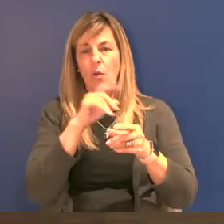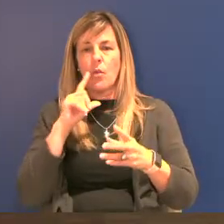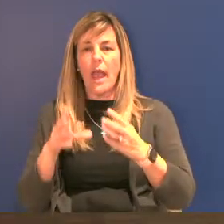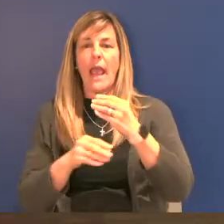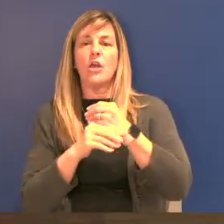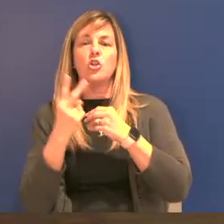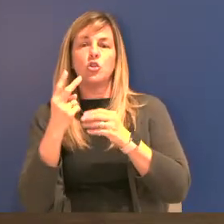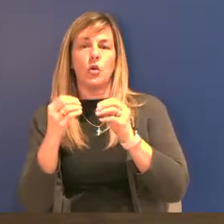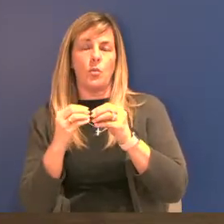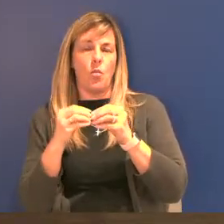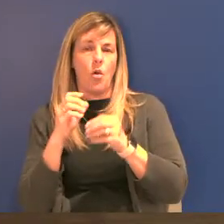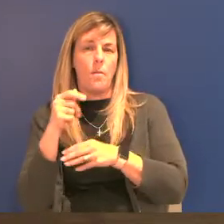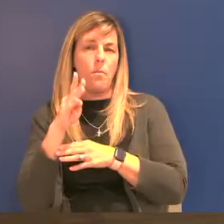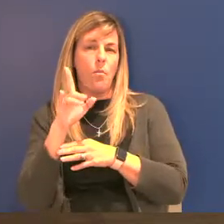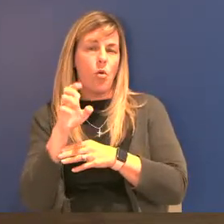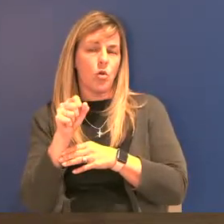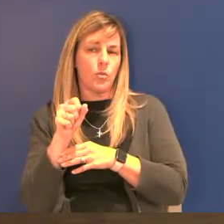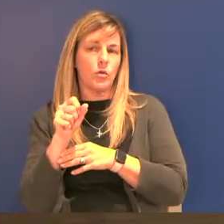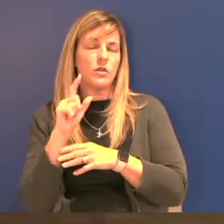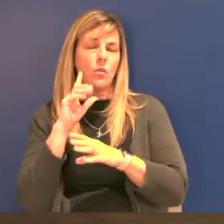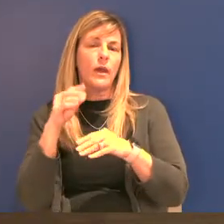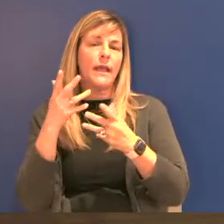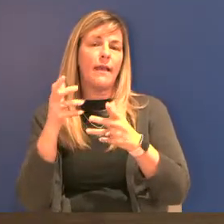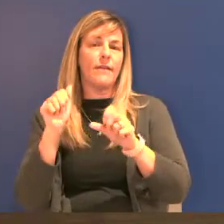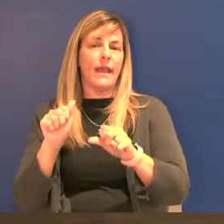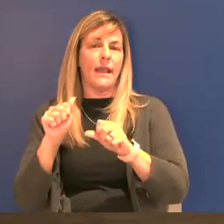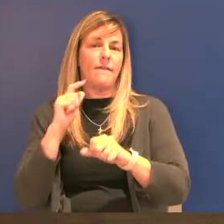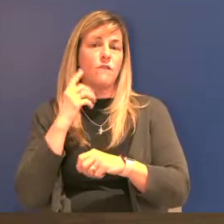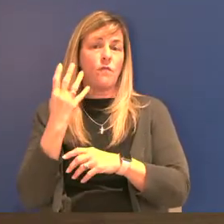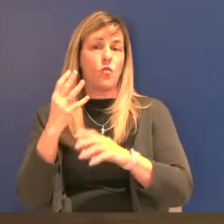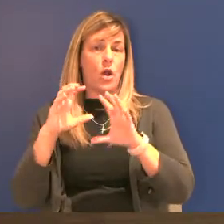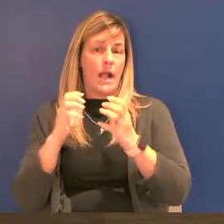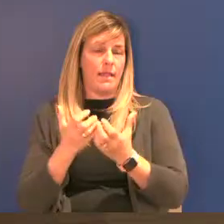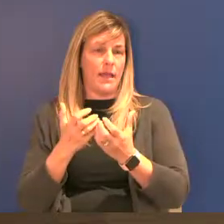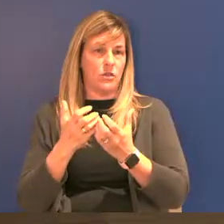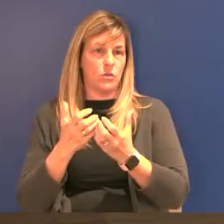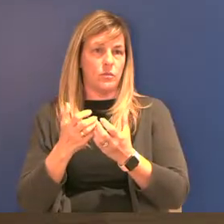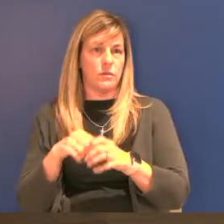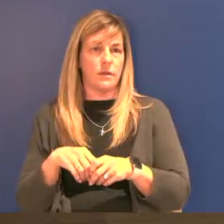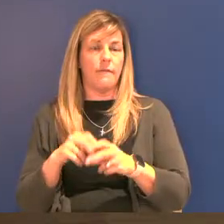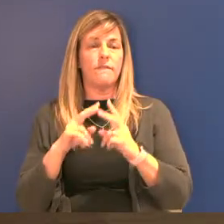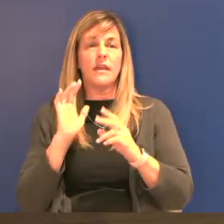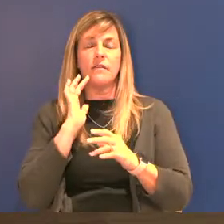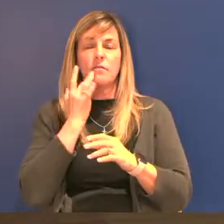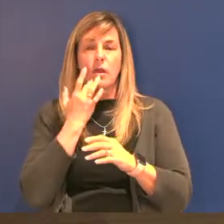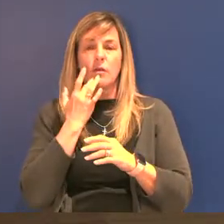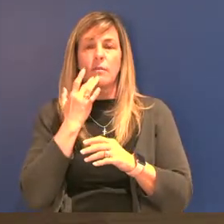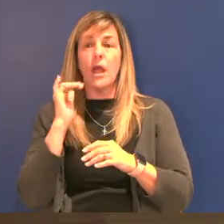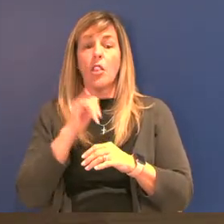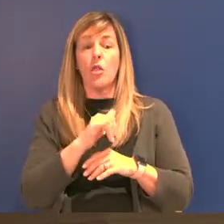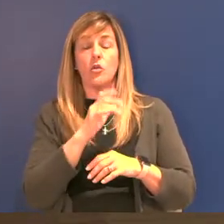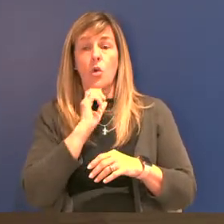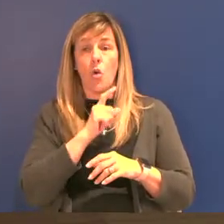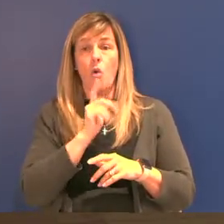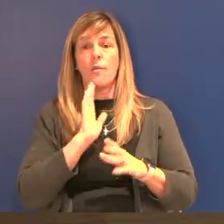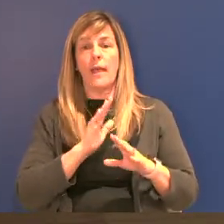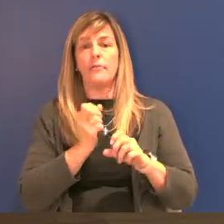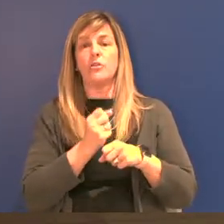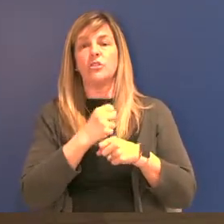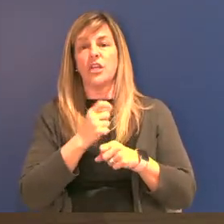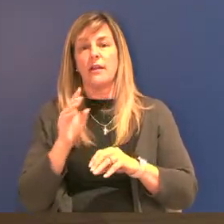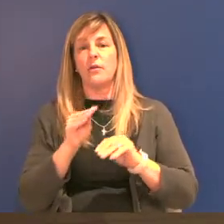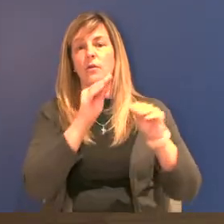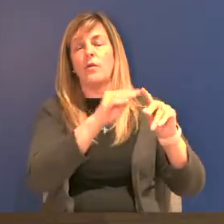additional portables, which that would give a capacity for 4 classrooms. We were very fortunate to repurpose those portables from Mill Creek. They